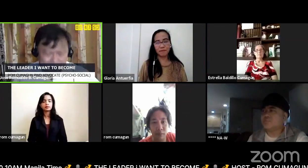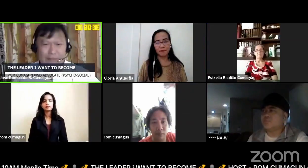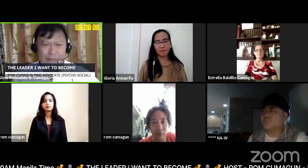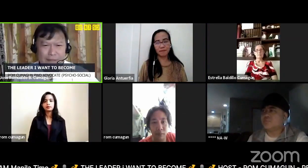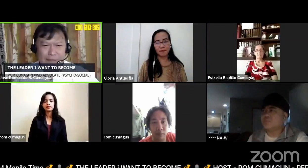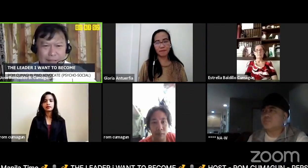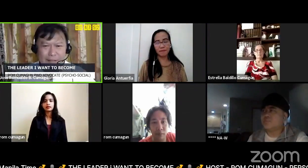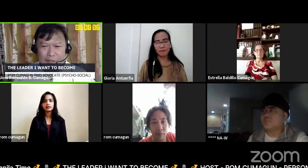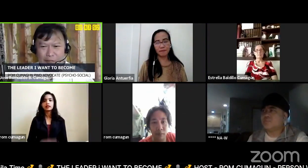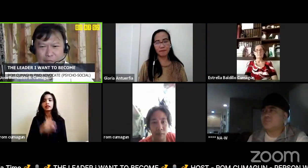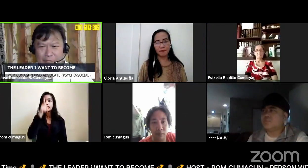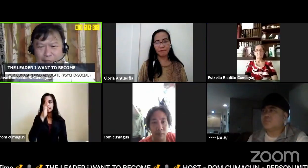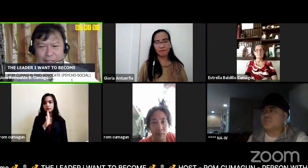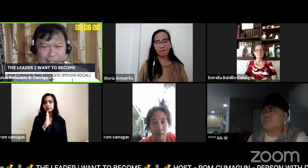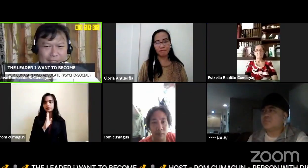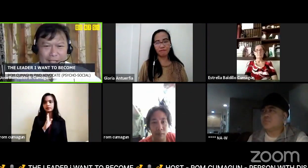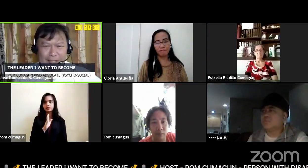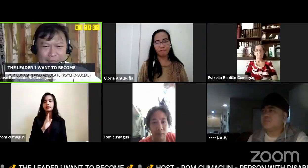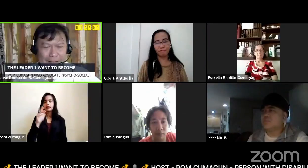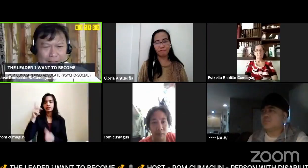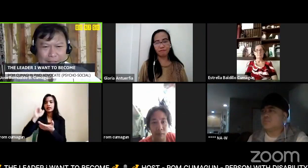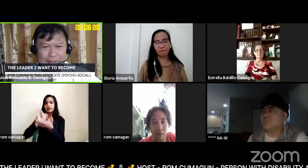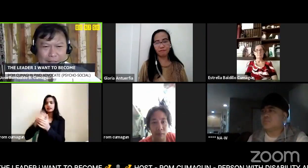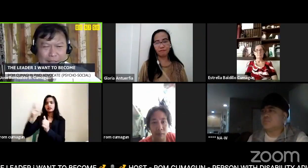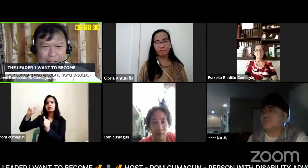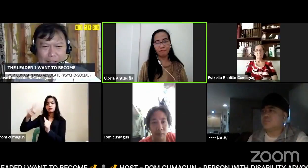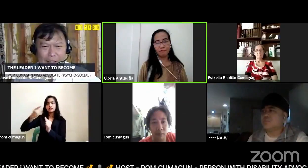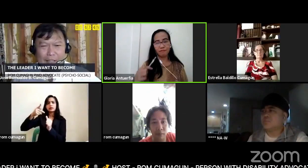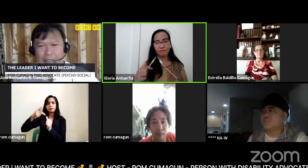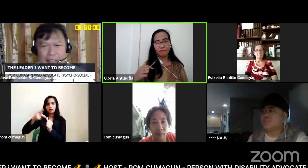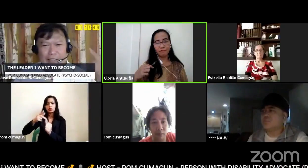is God. First priority, God.